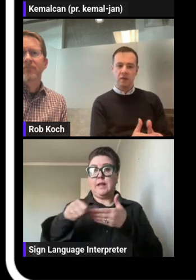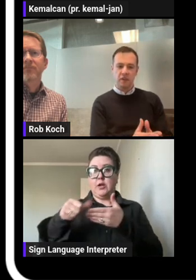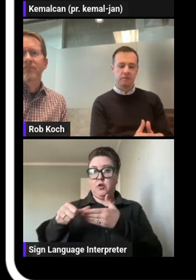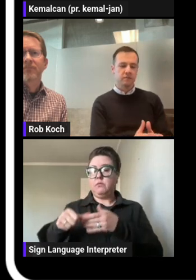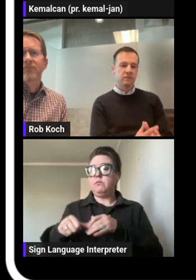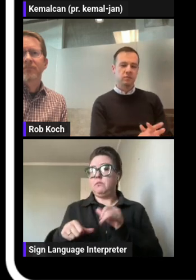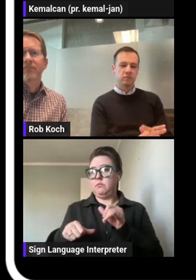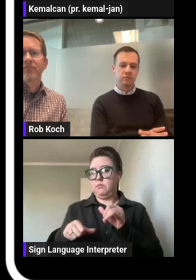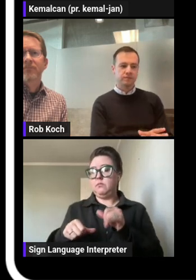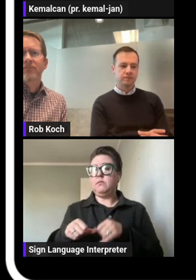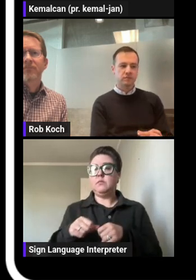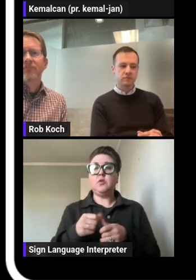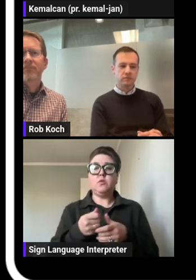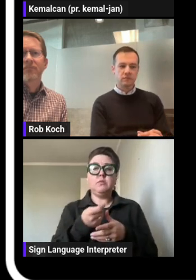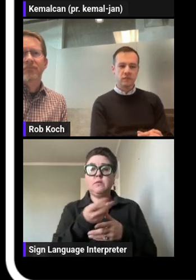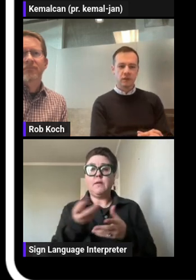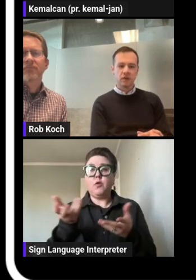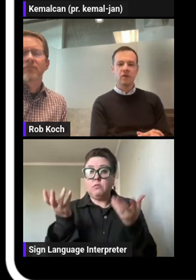It's quite a bit.